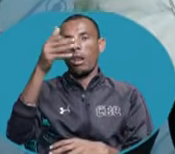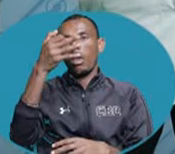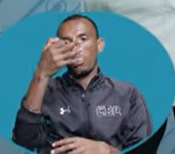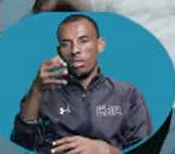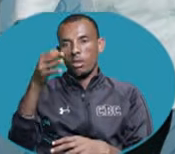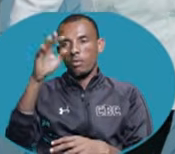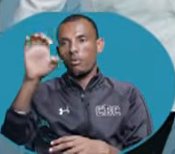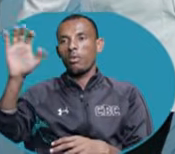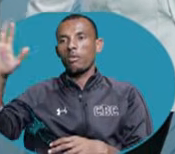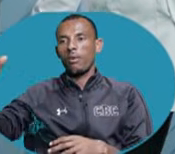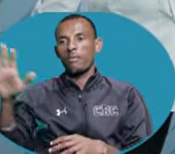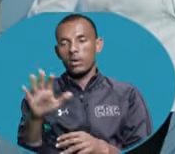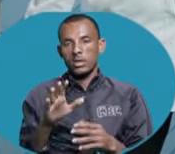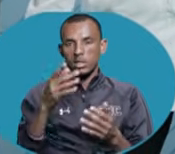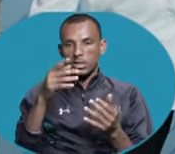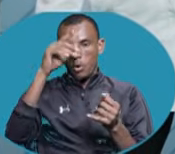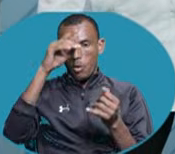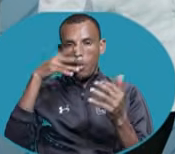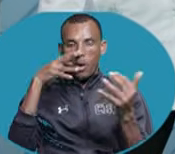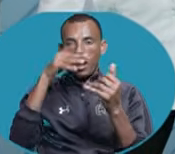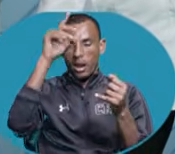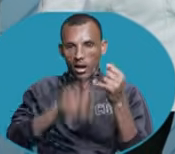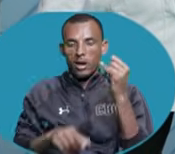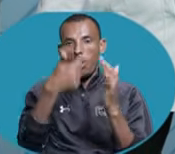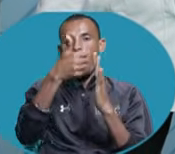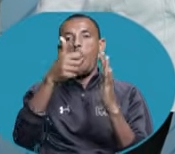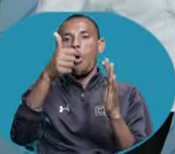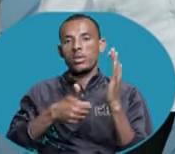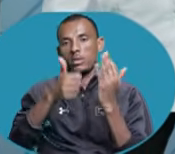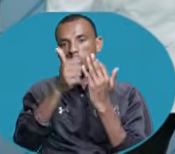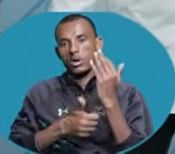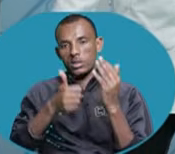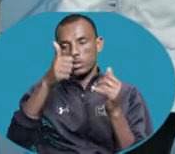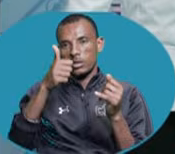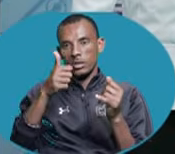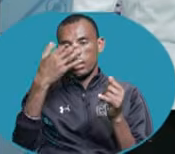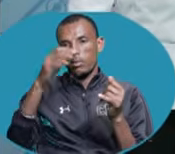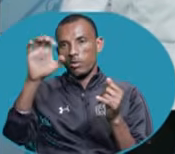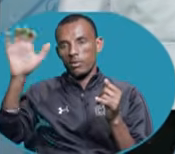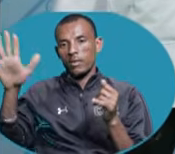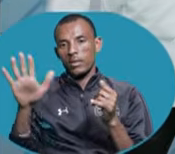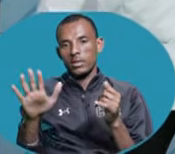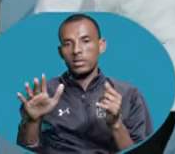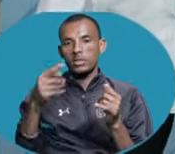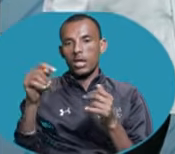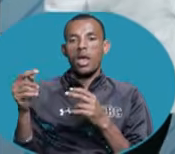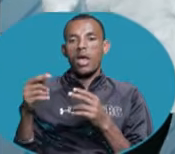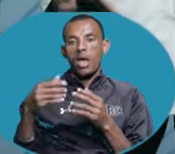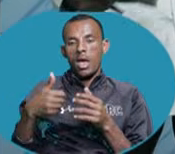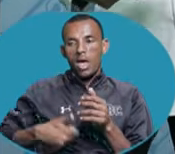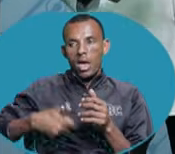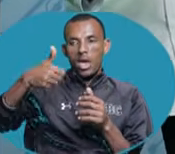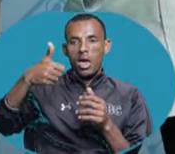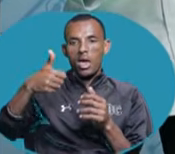The headquarters of United Nations was New York. The founding members are 51 founding members. Ethiopia is